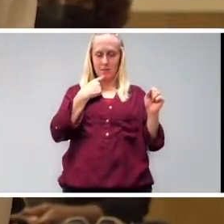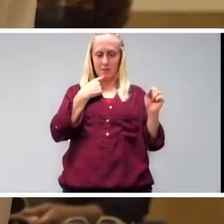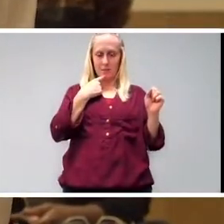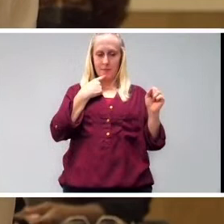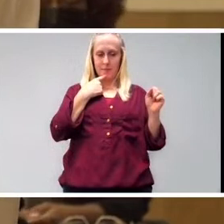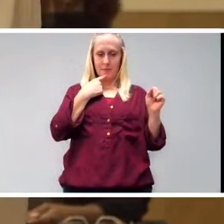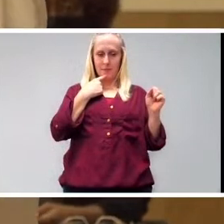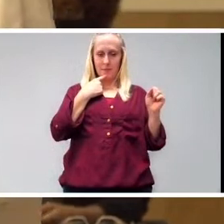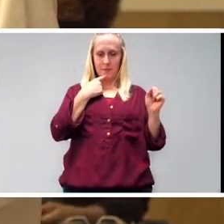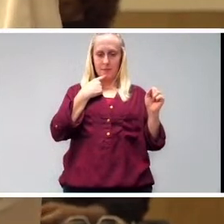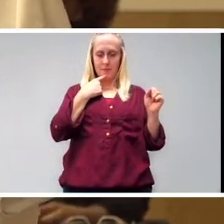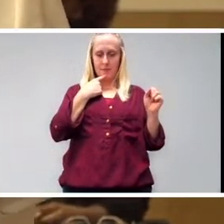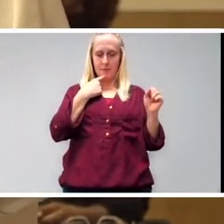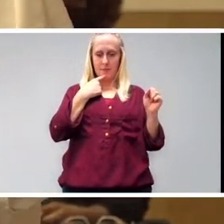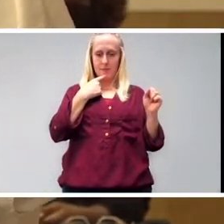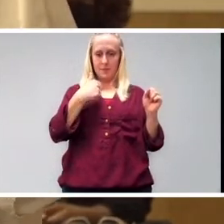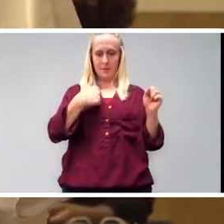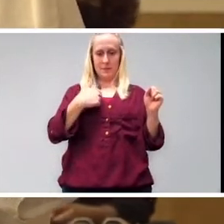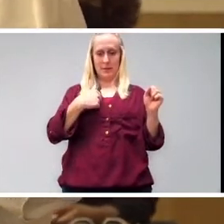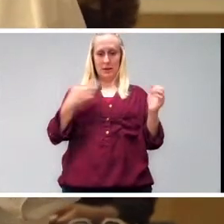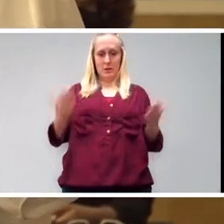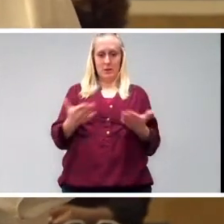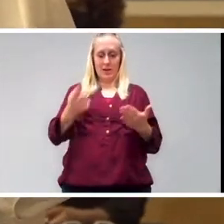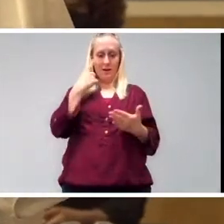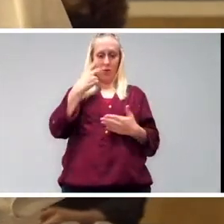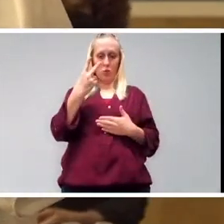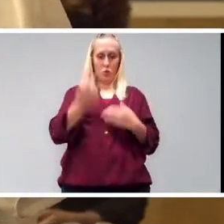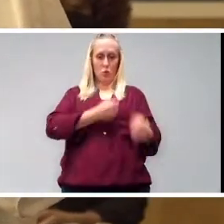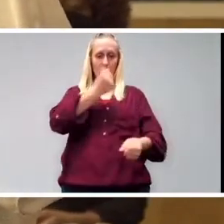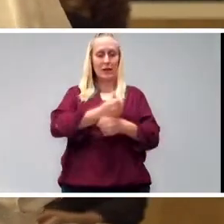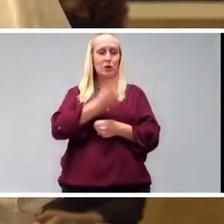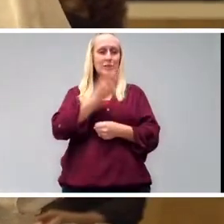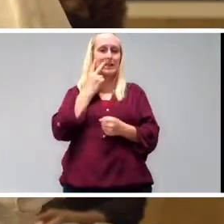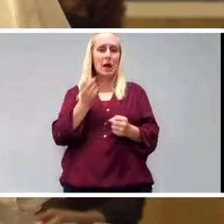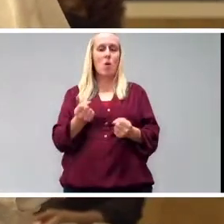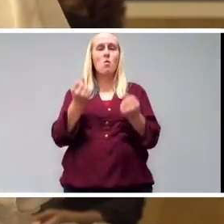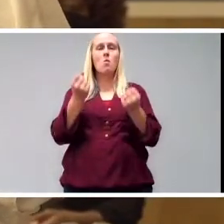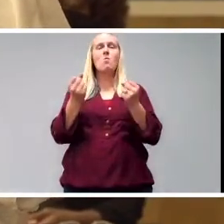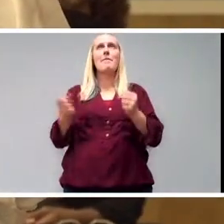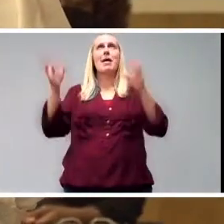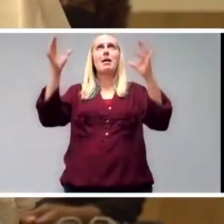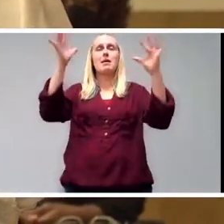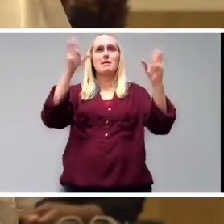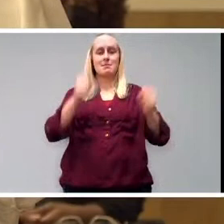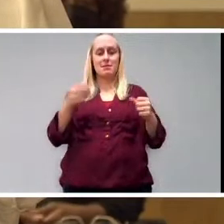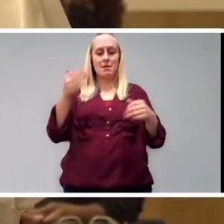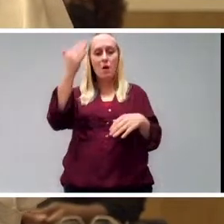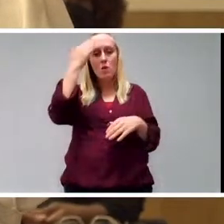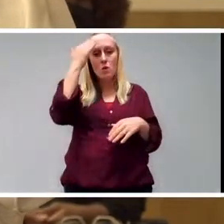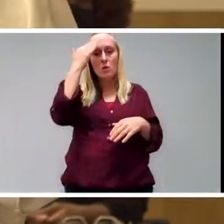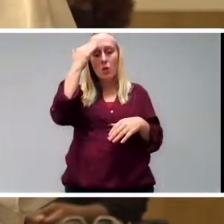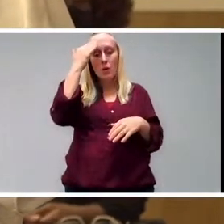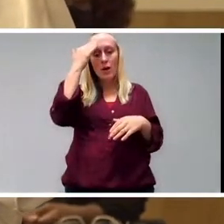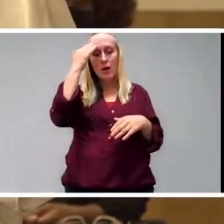like, just by me being here for 2 years and seeing how amazing this is, and knowing that there's